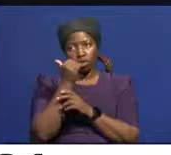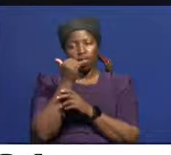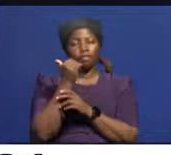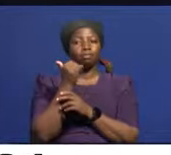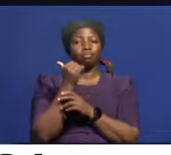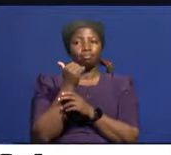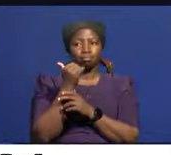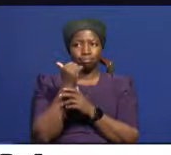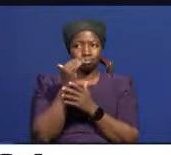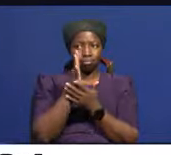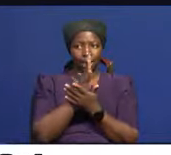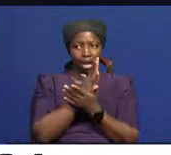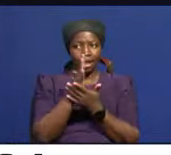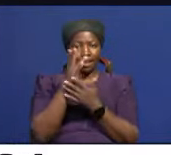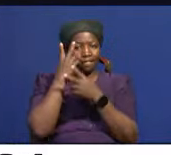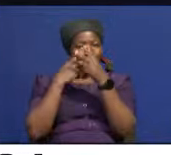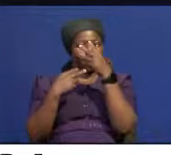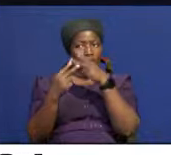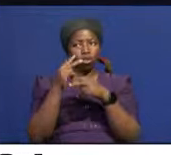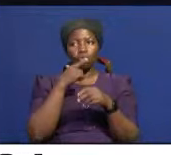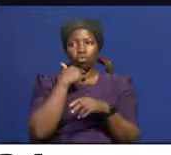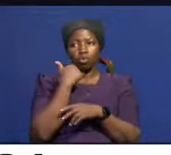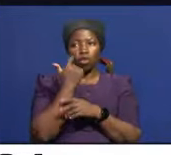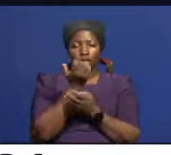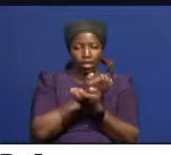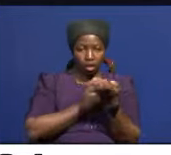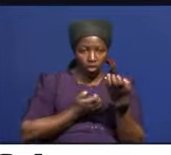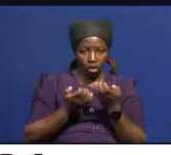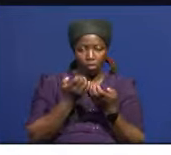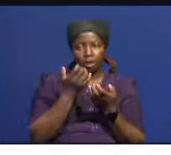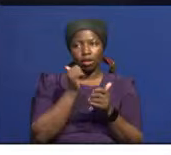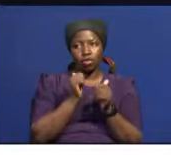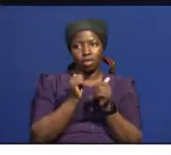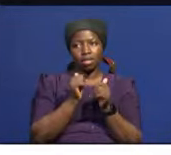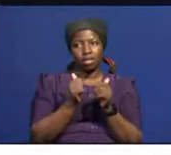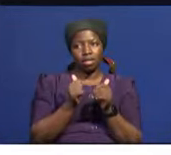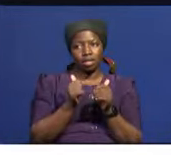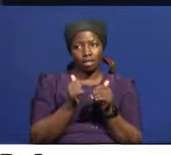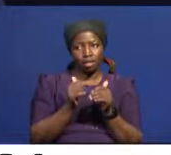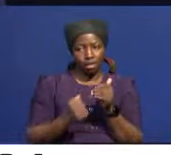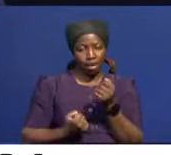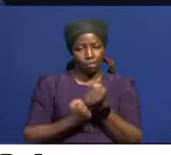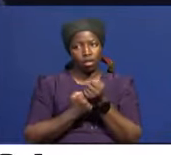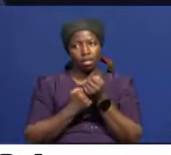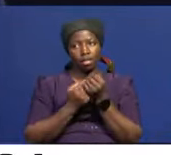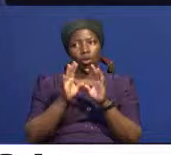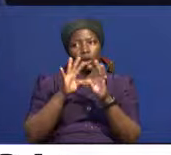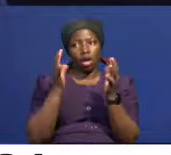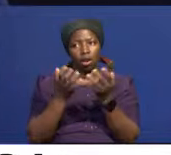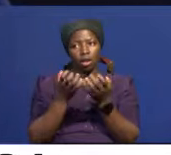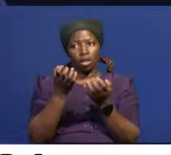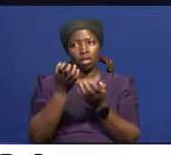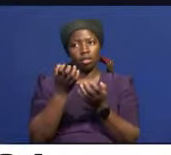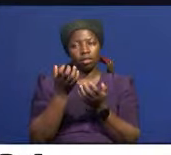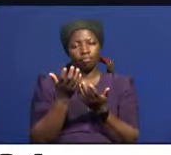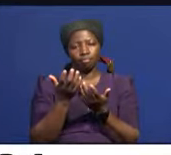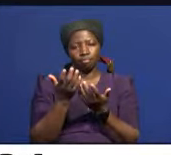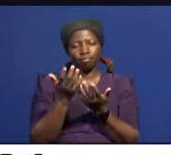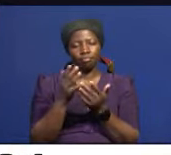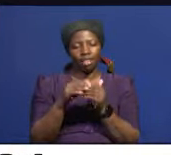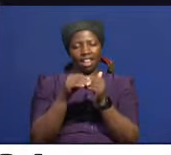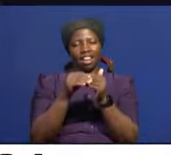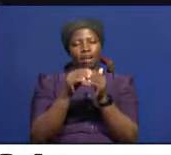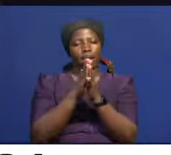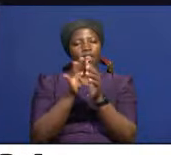whose thriving economy anchors global prosperity, driven by the full participation of every